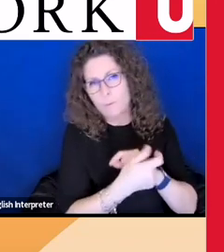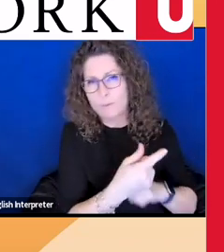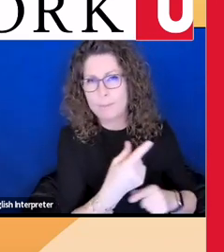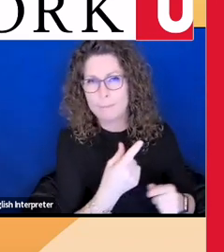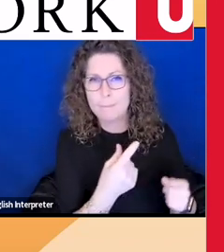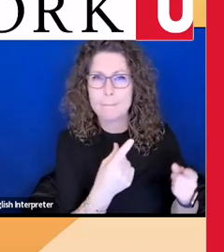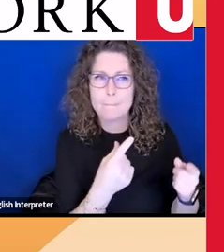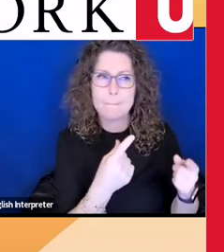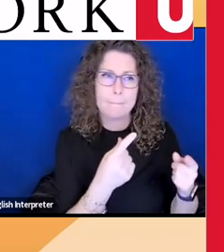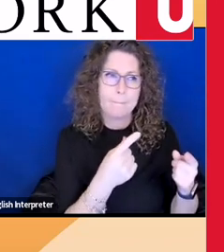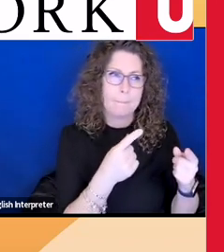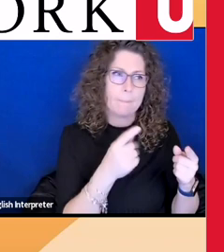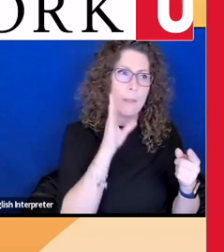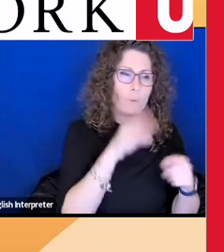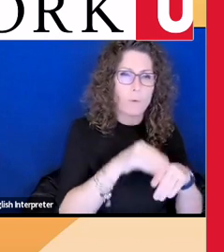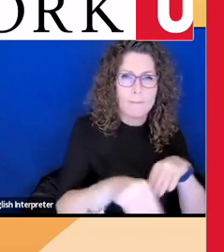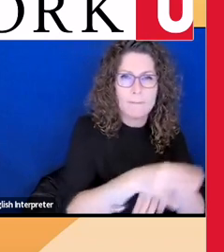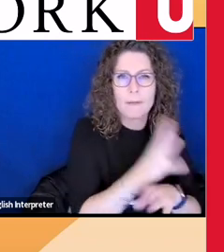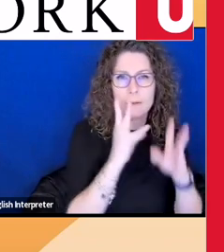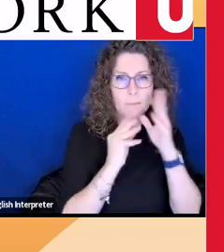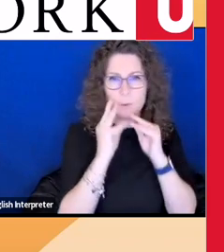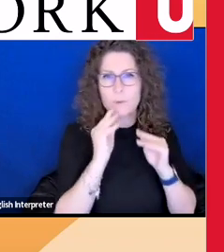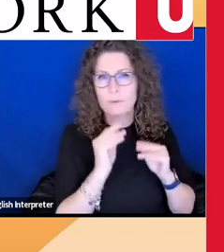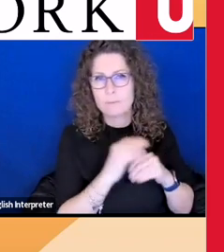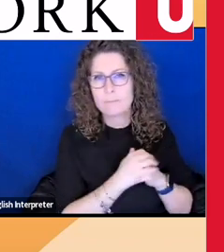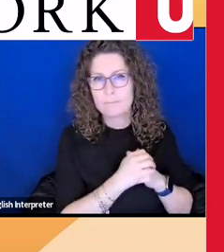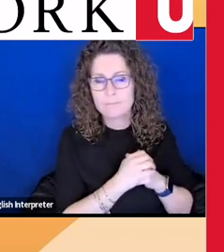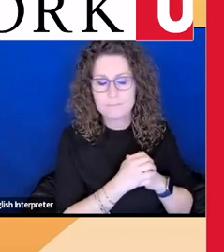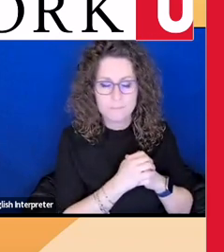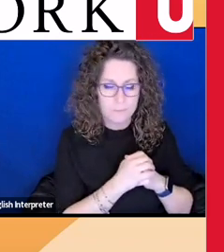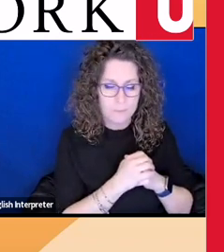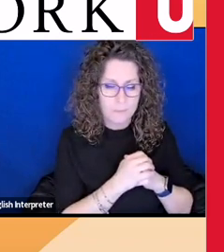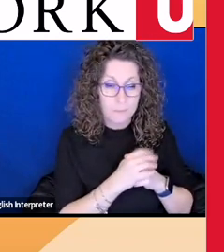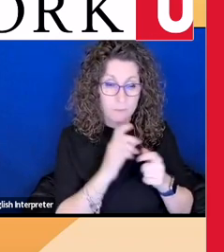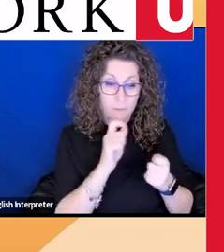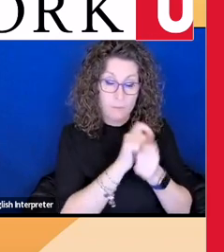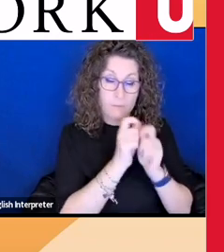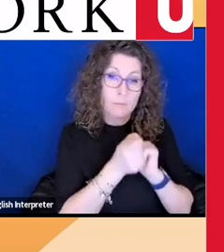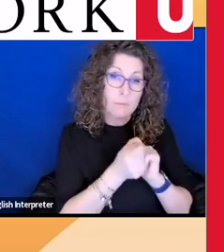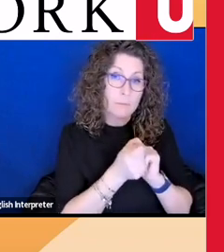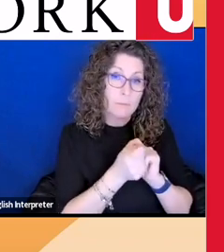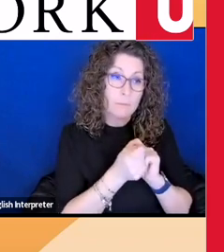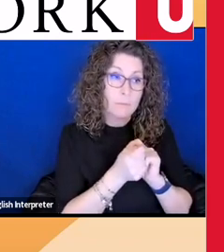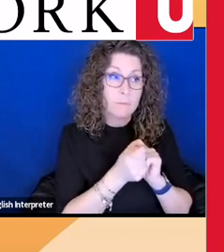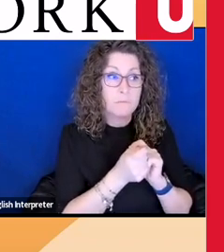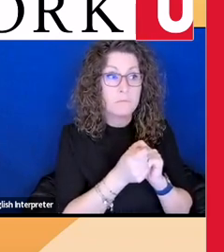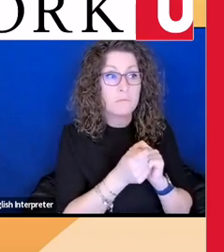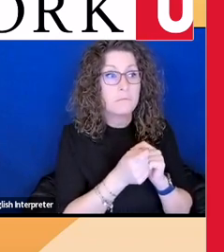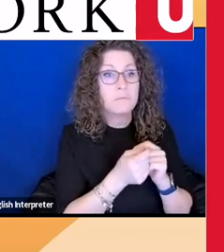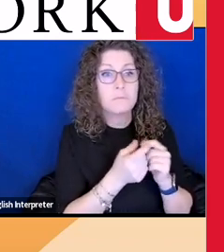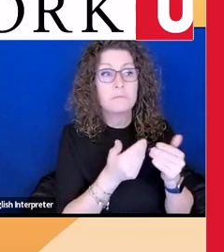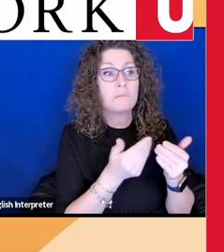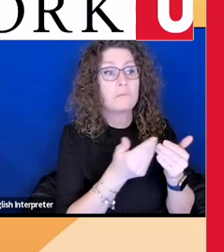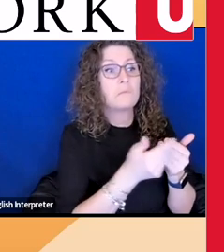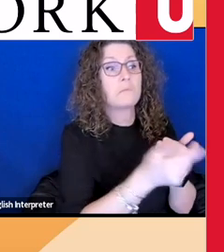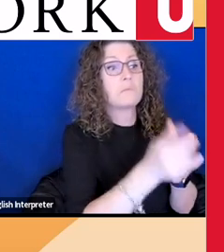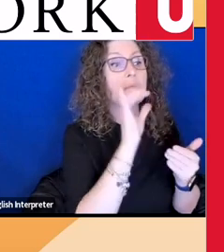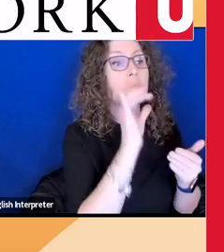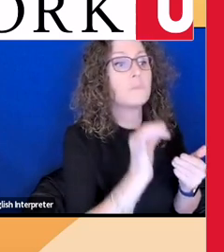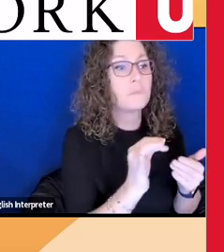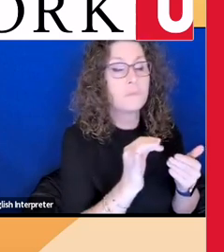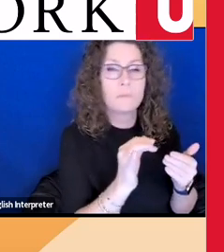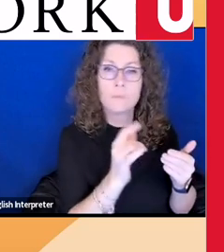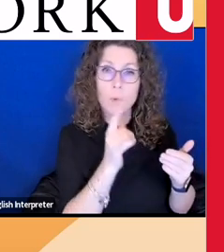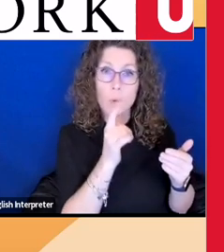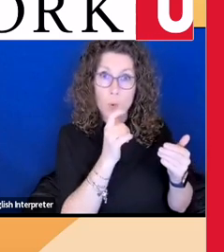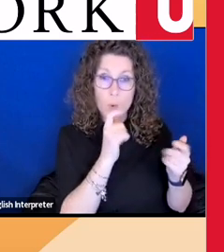that shape experience. Where the transformation is going, who is transformed, or the extent of